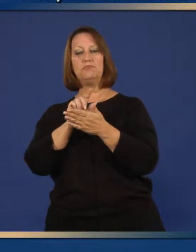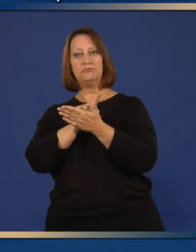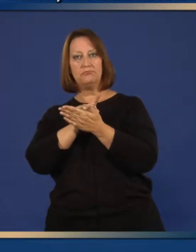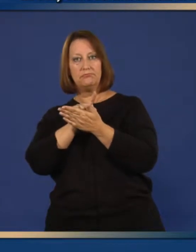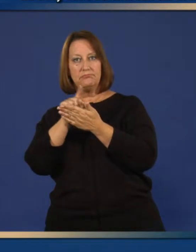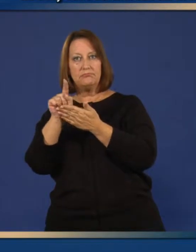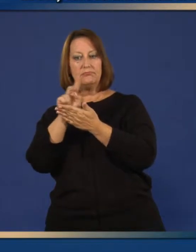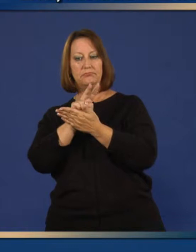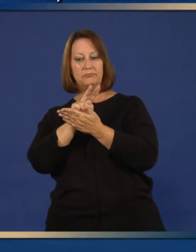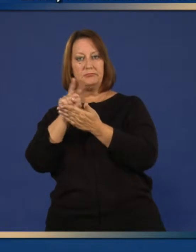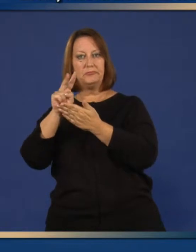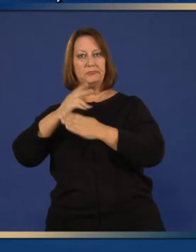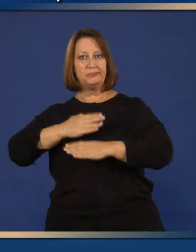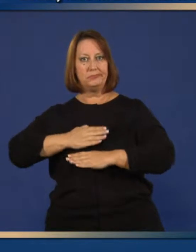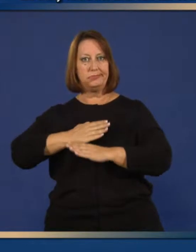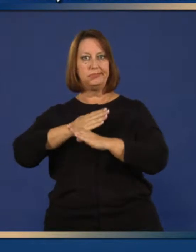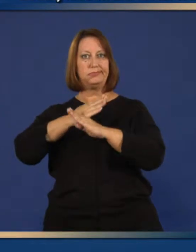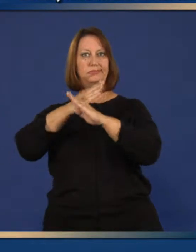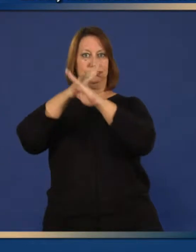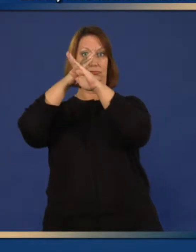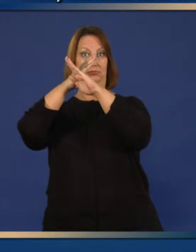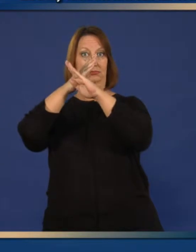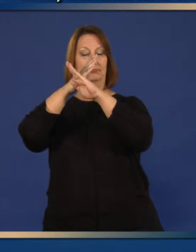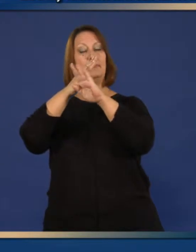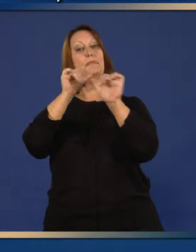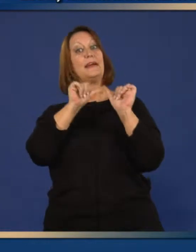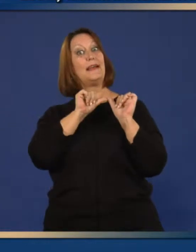Protection lasts about a year.